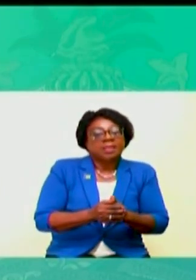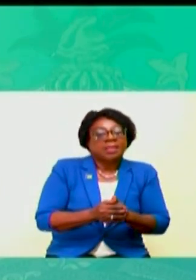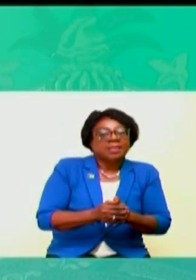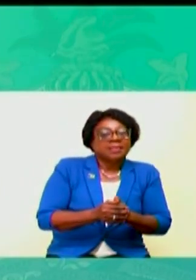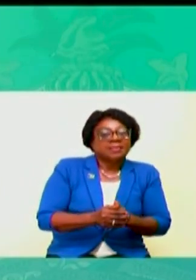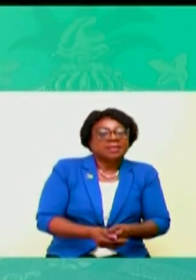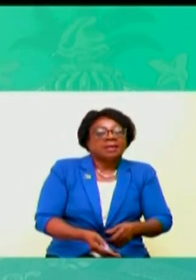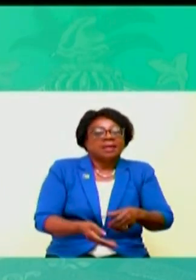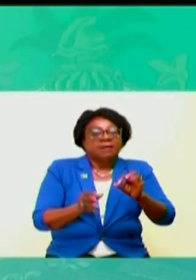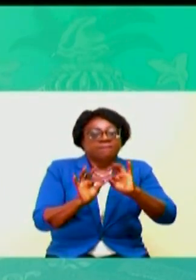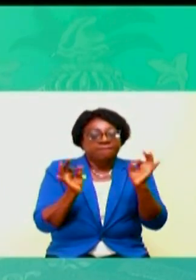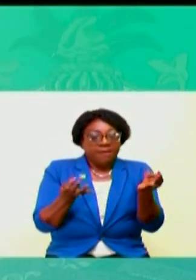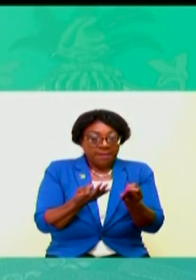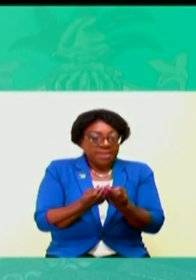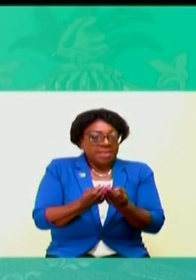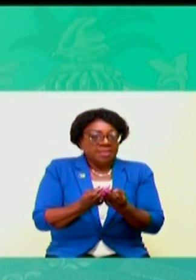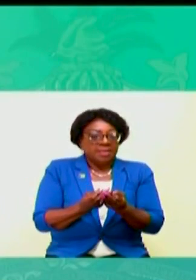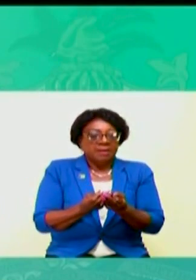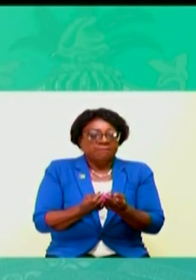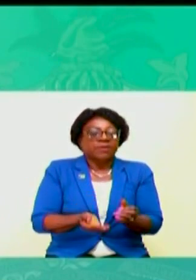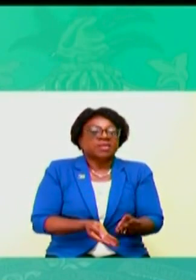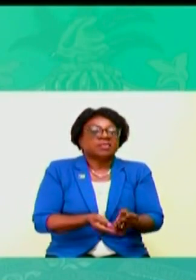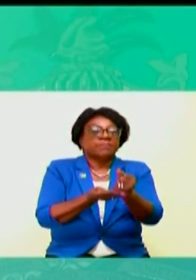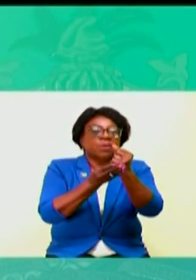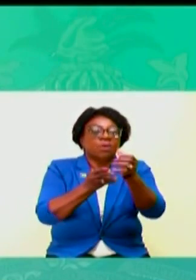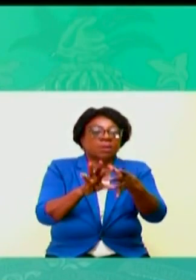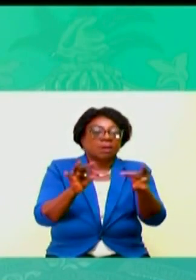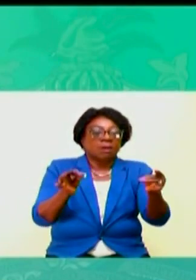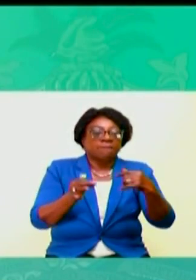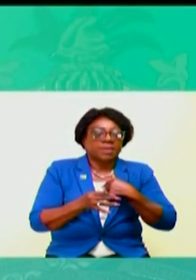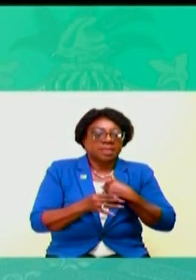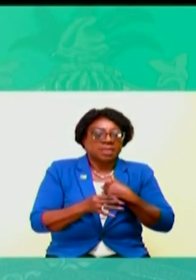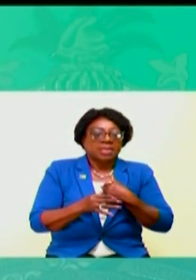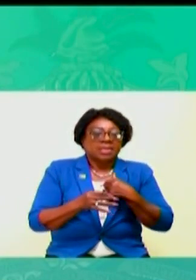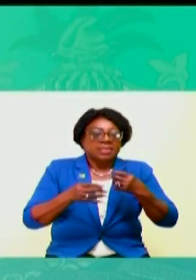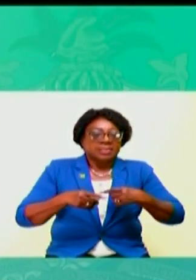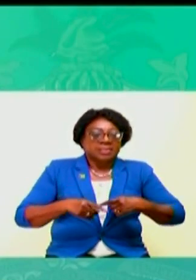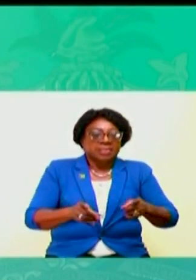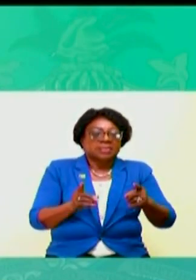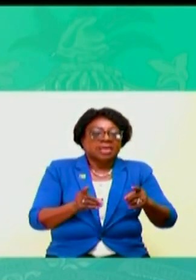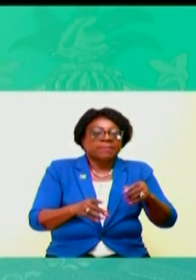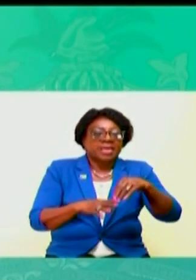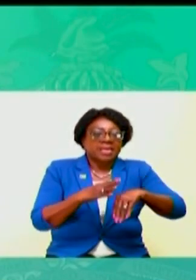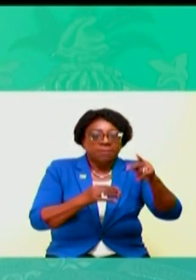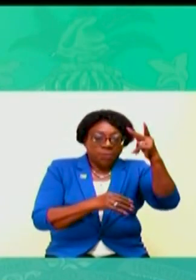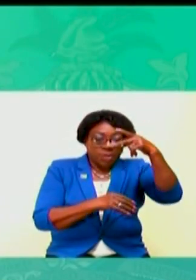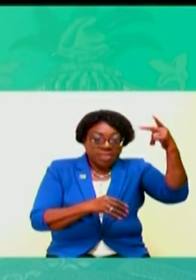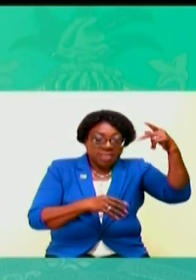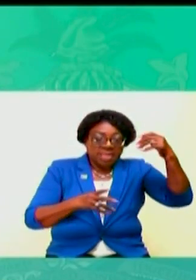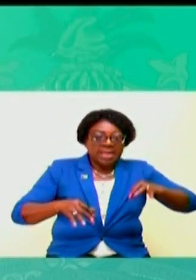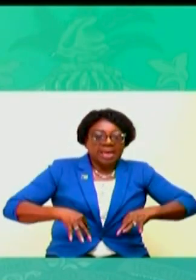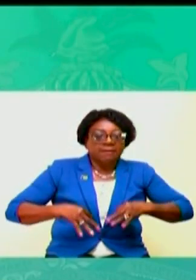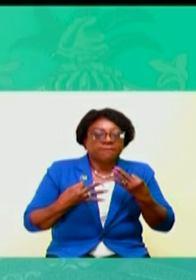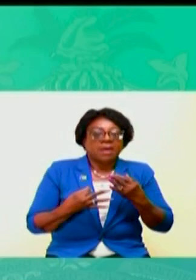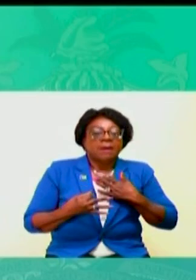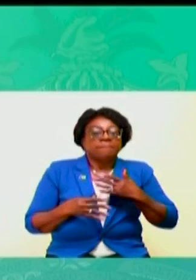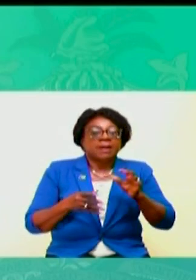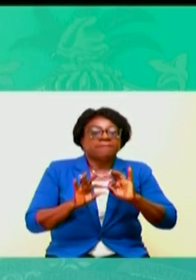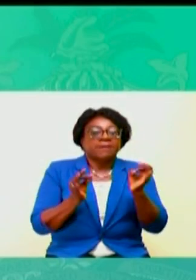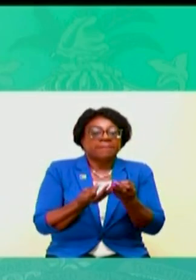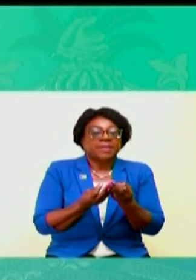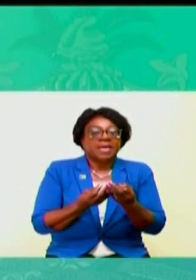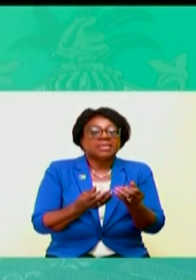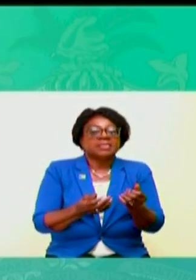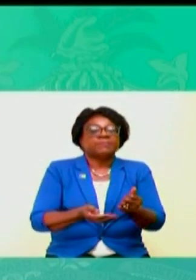clan for their unwavering support of me. Since I decided to run for political life, my family has been by my